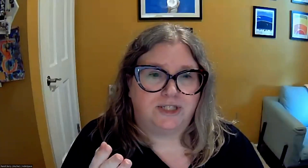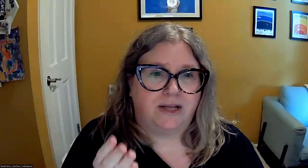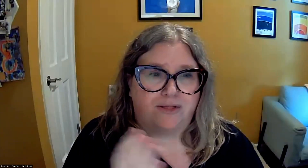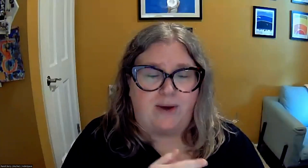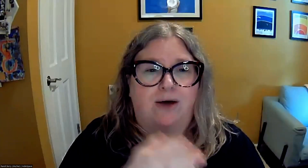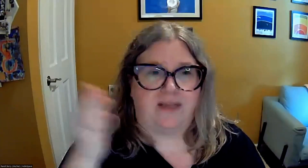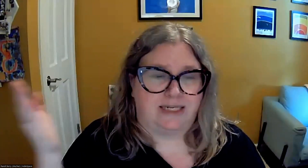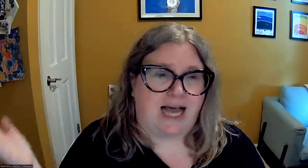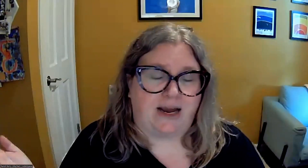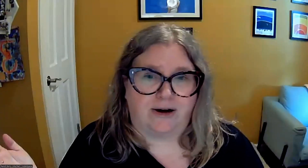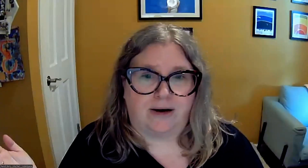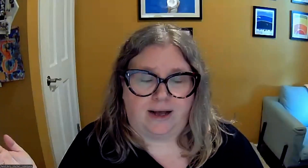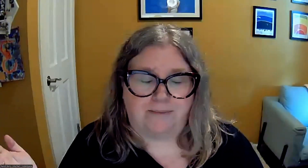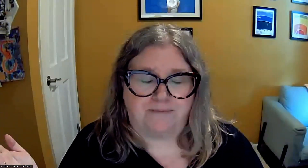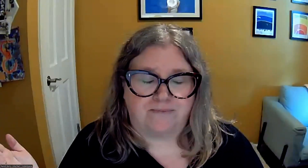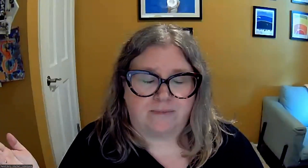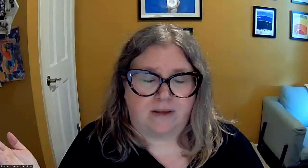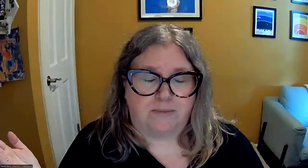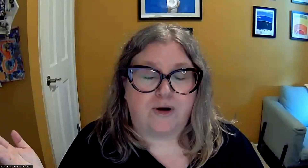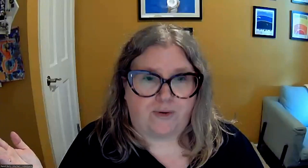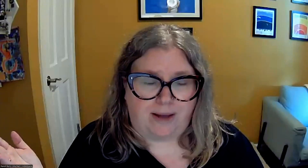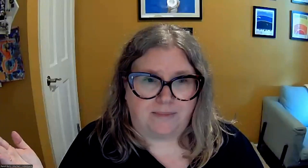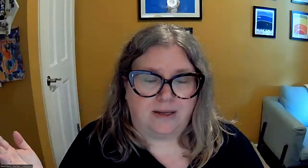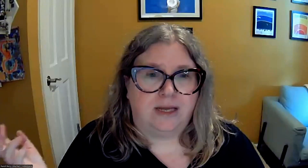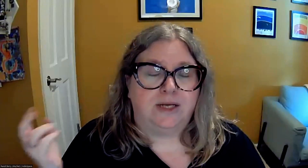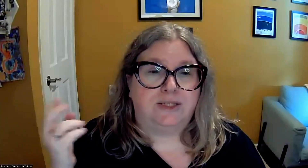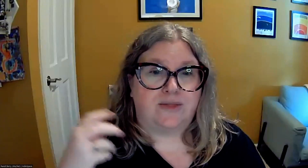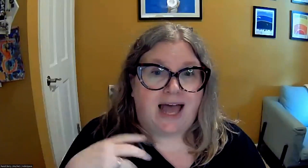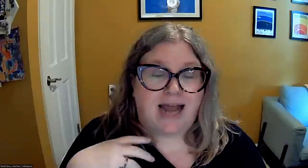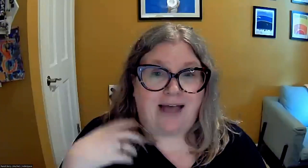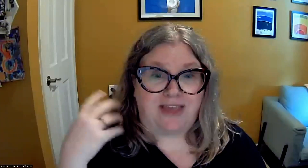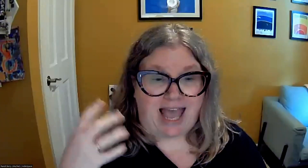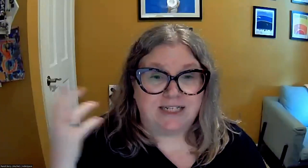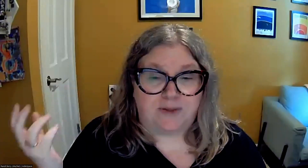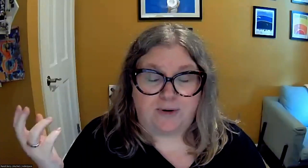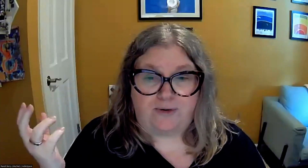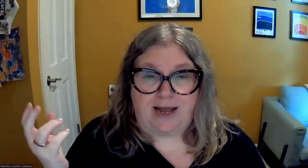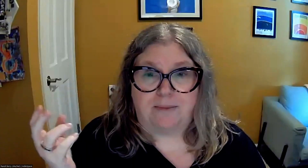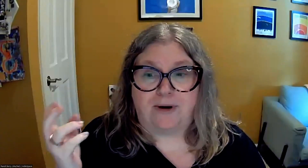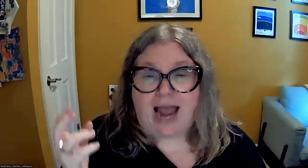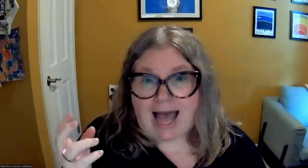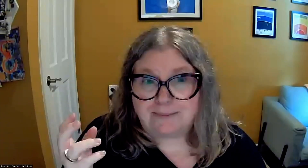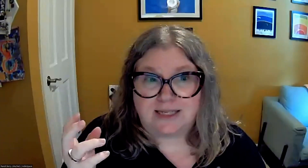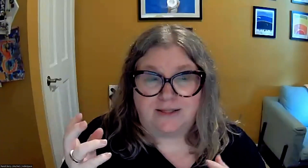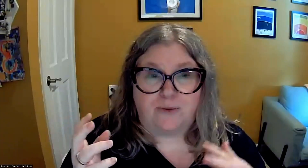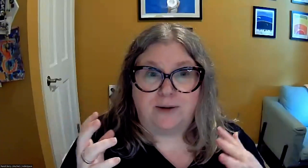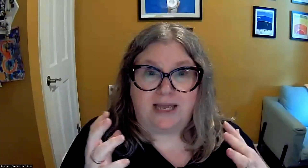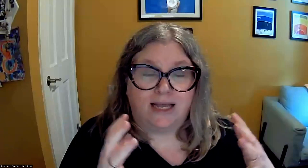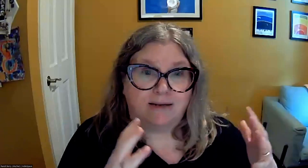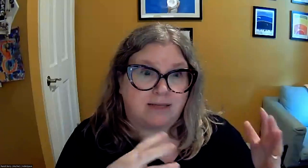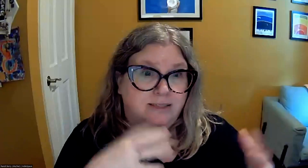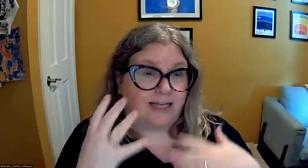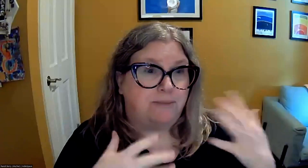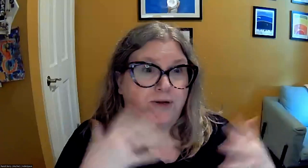business coaching throughout the entire program. So that at the end of the program, perhaps there would